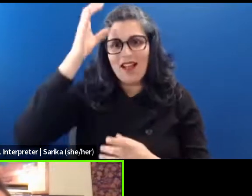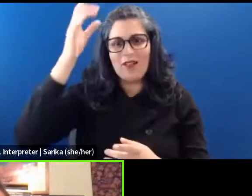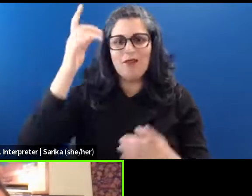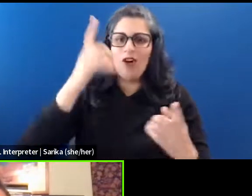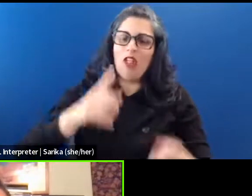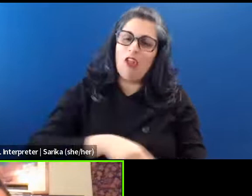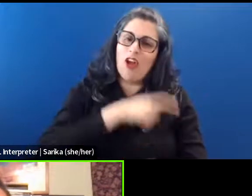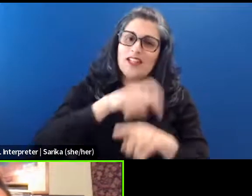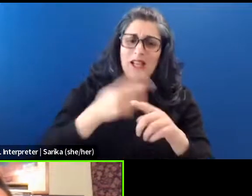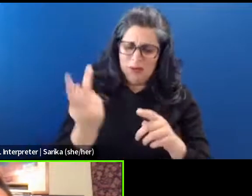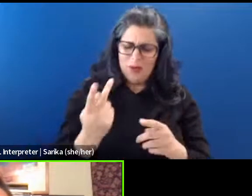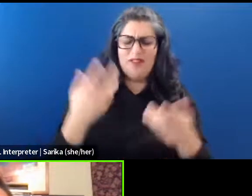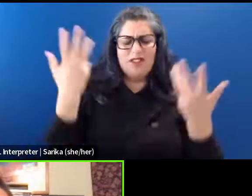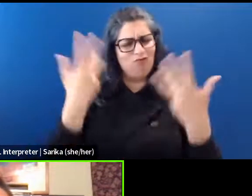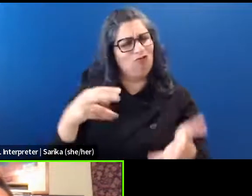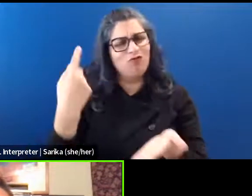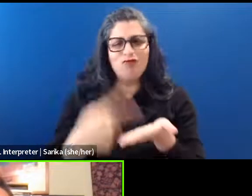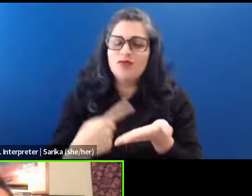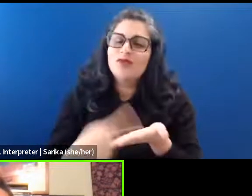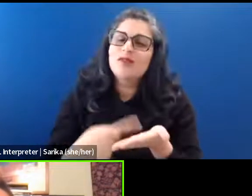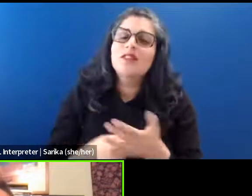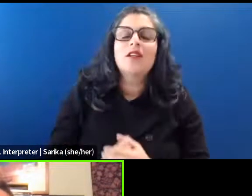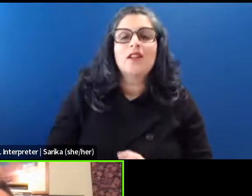talked about this.